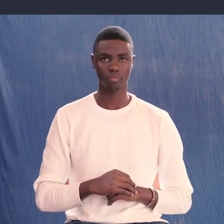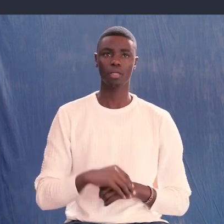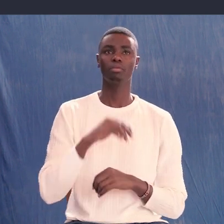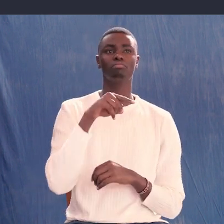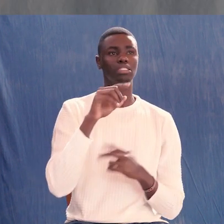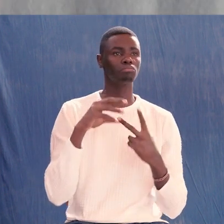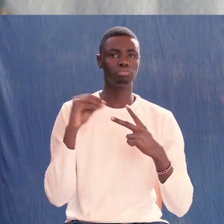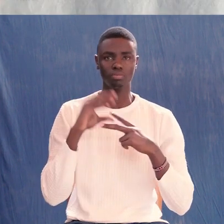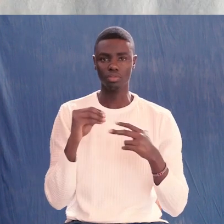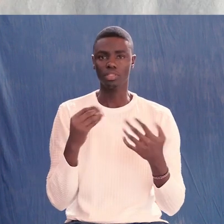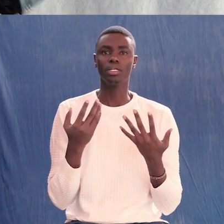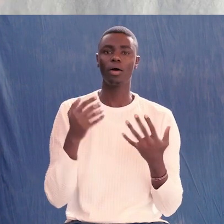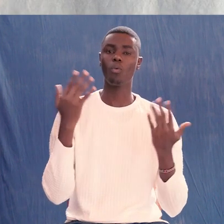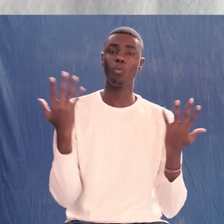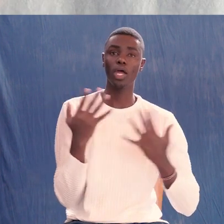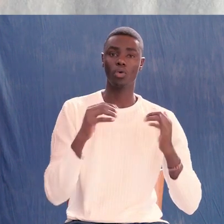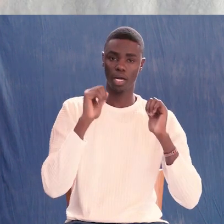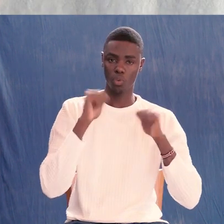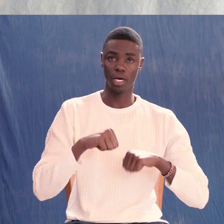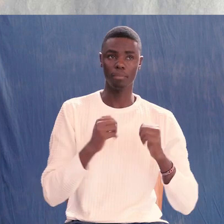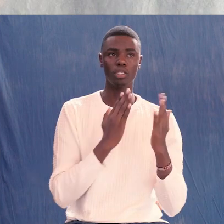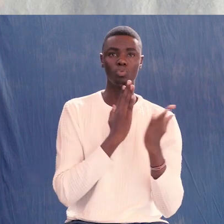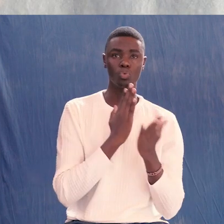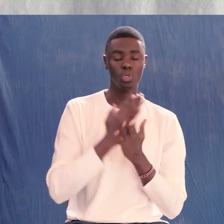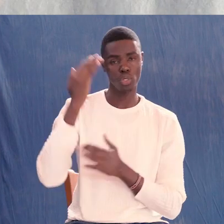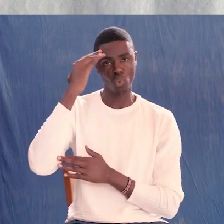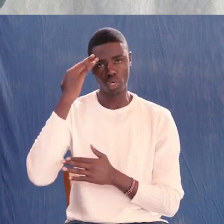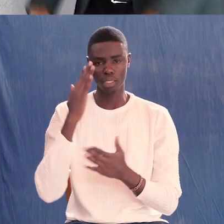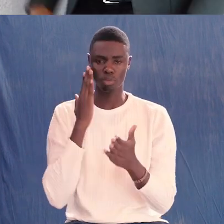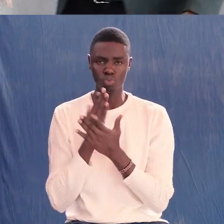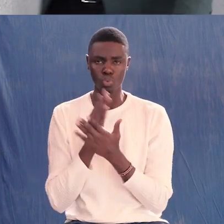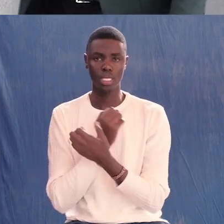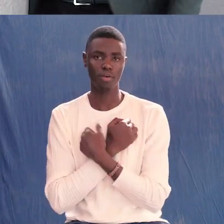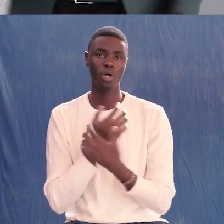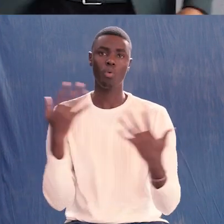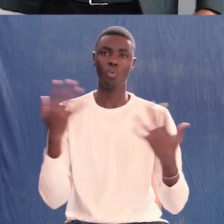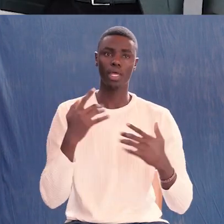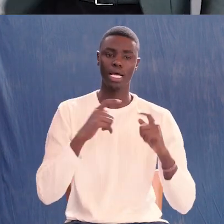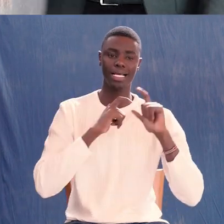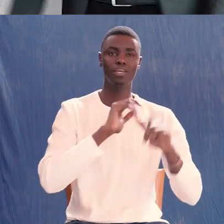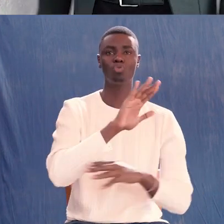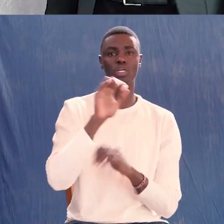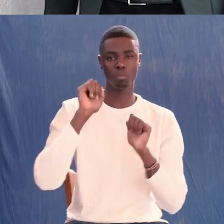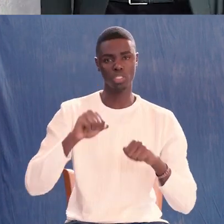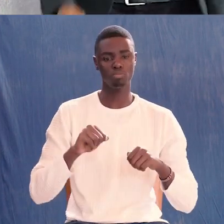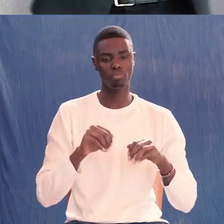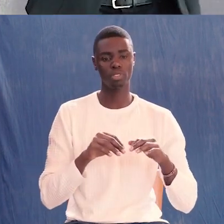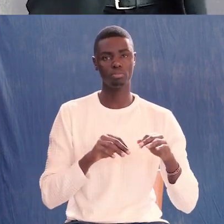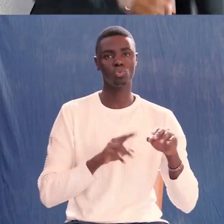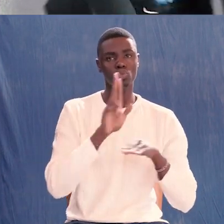choose and where you can be truly known, where you can be truly loved, where your gifts can be explored.